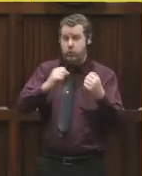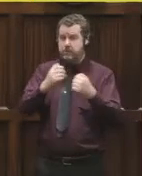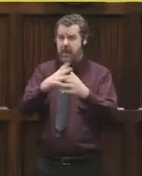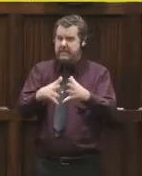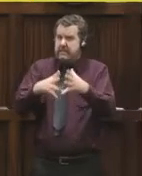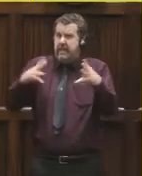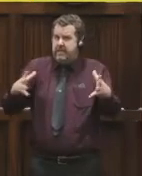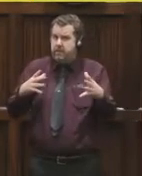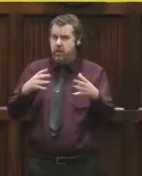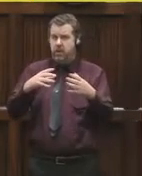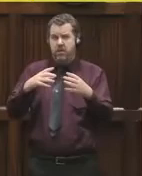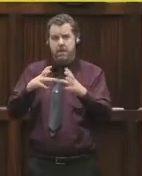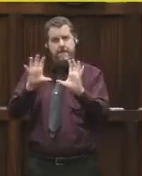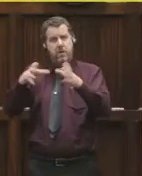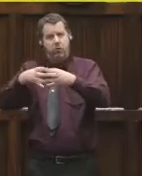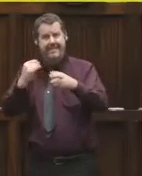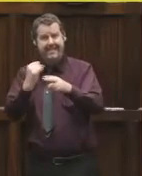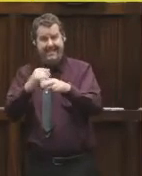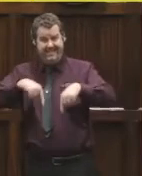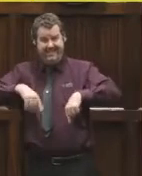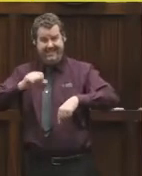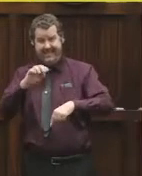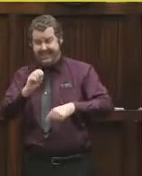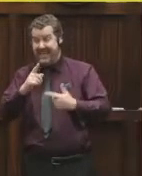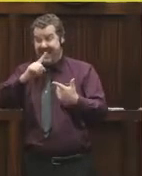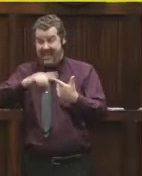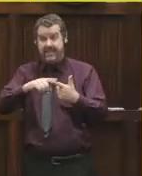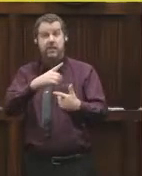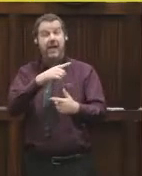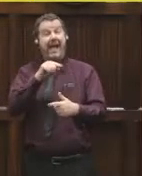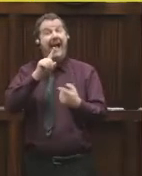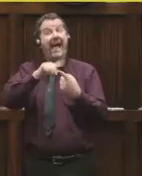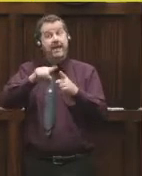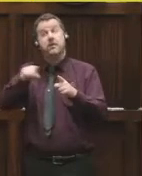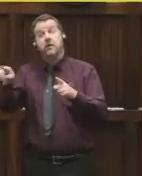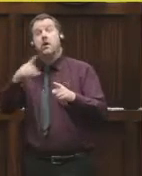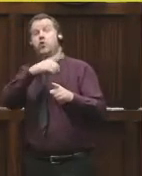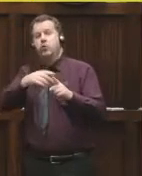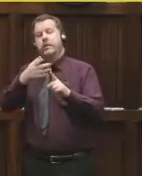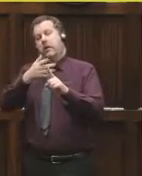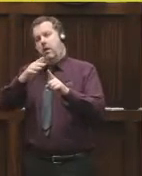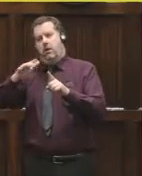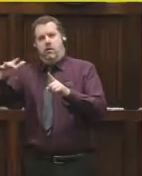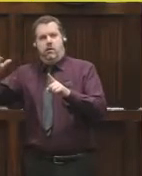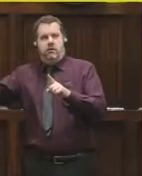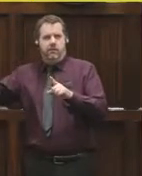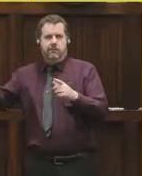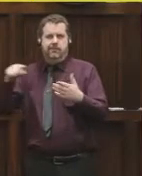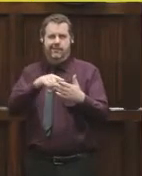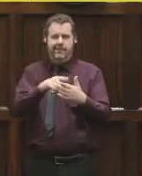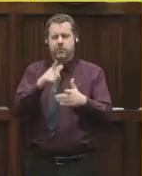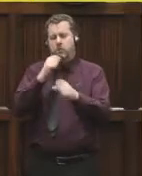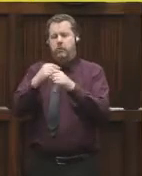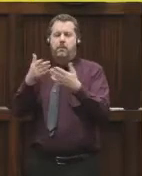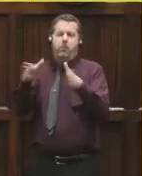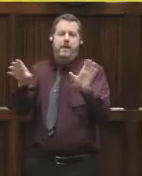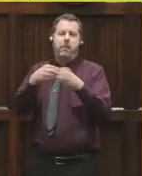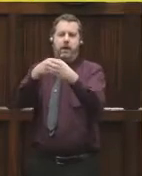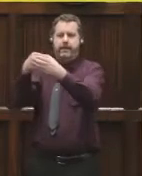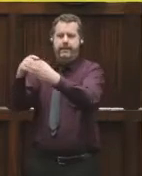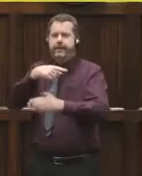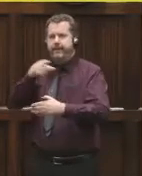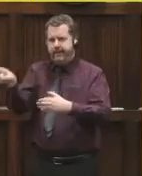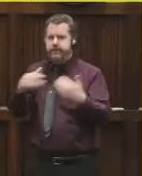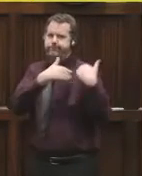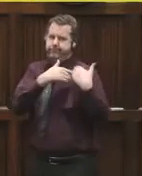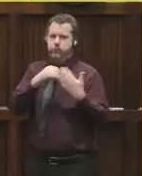in the state, and the duty then goes on to provide in terms of public bodies to provide